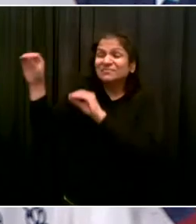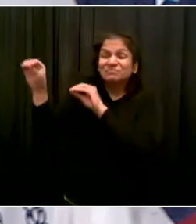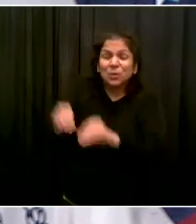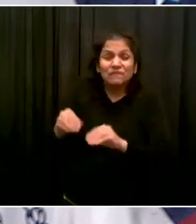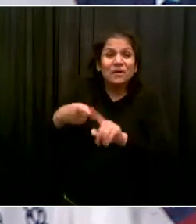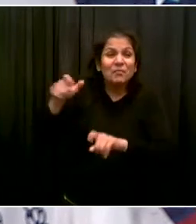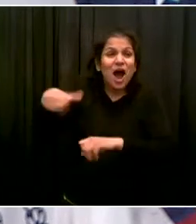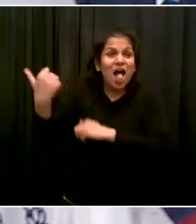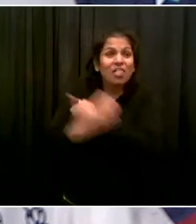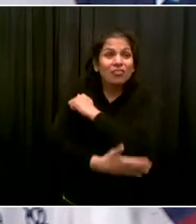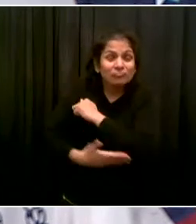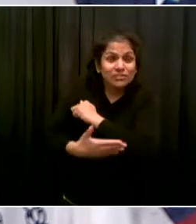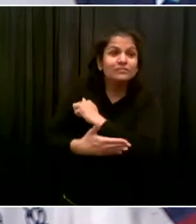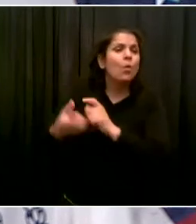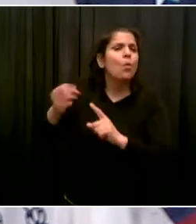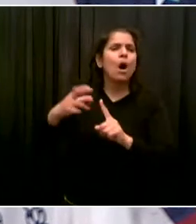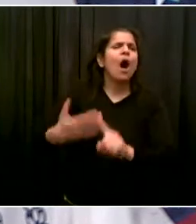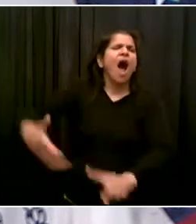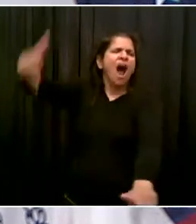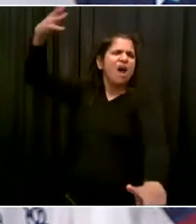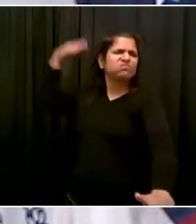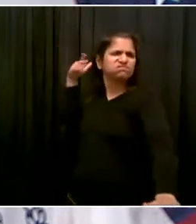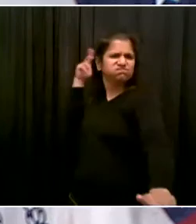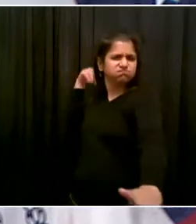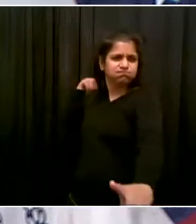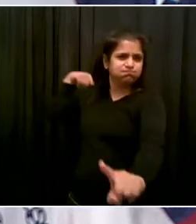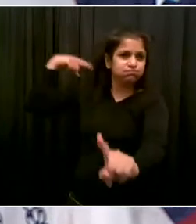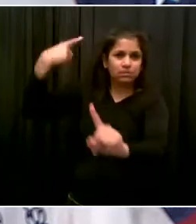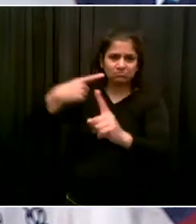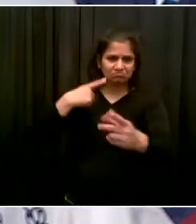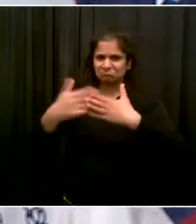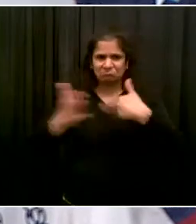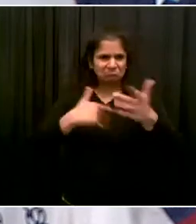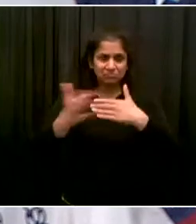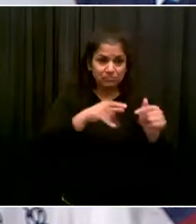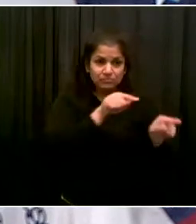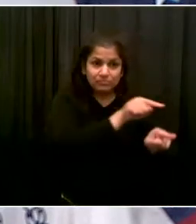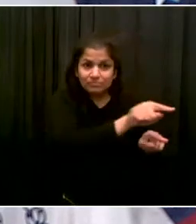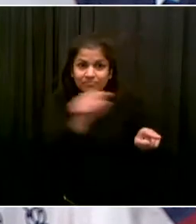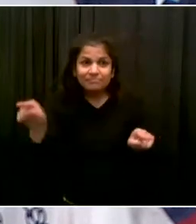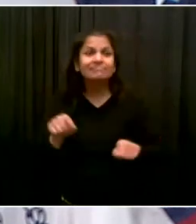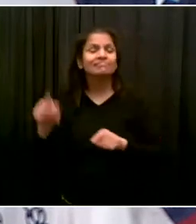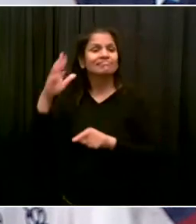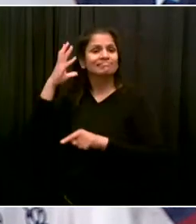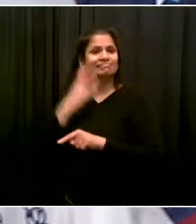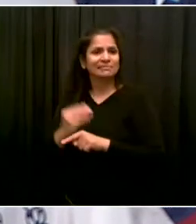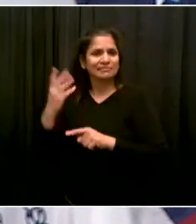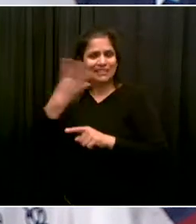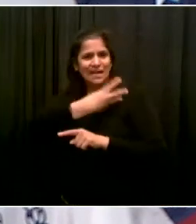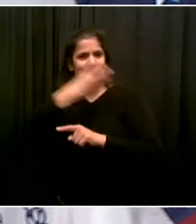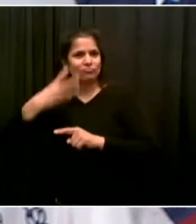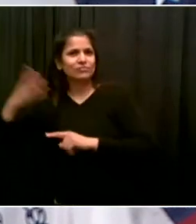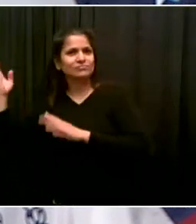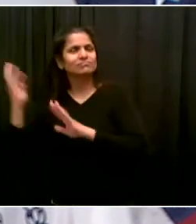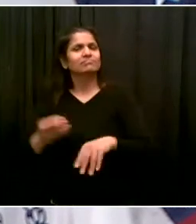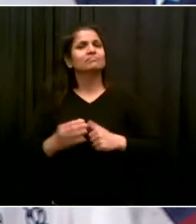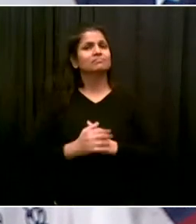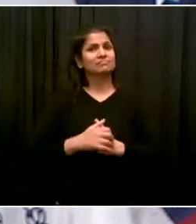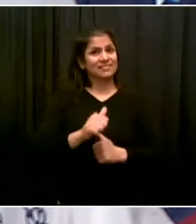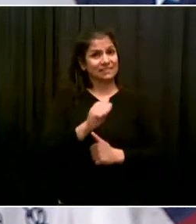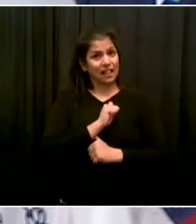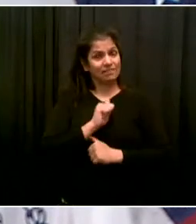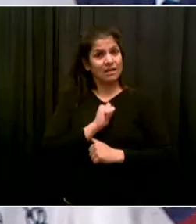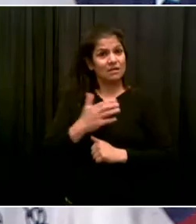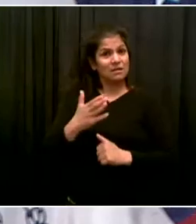ocean and start a new life? Well, that's been the immigrant experience in so many different forms, and we celebrate it, and it's so much of what's made New York City